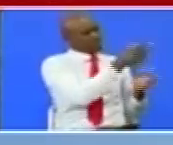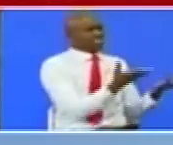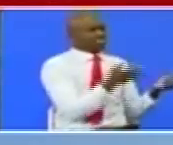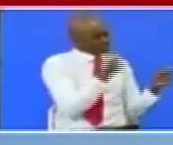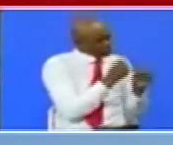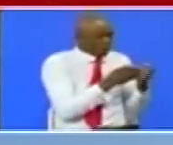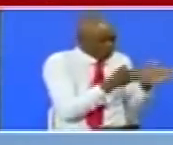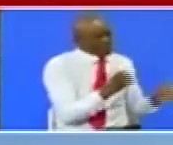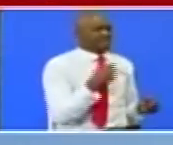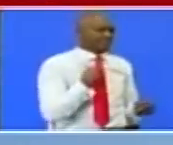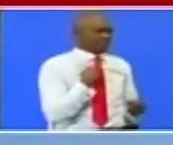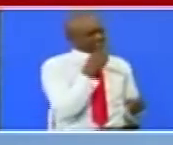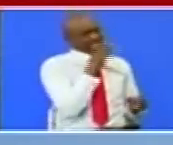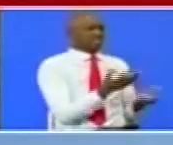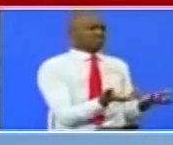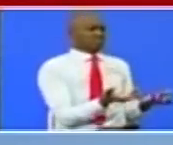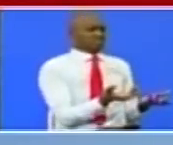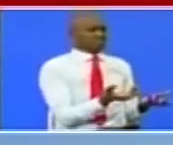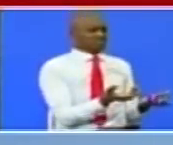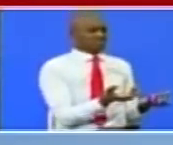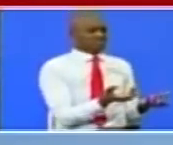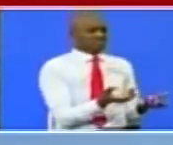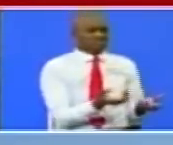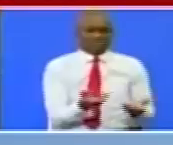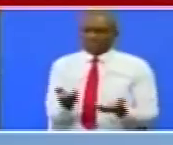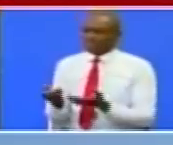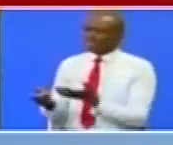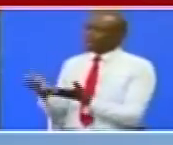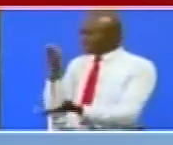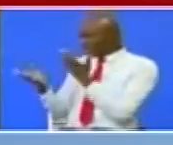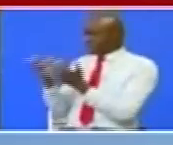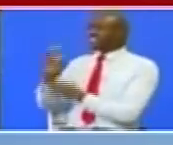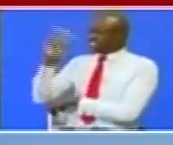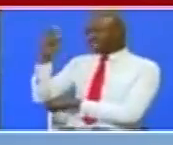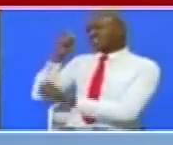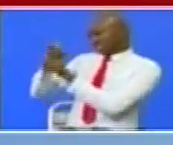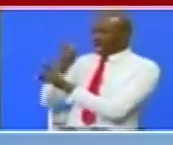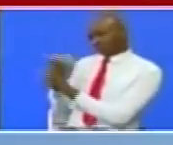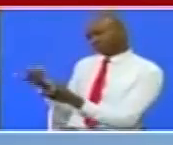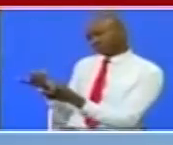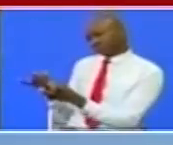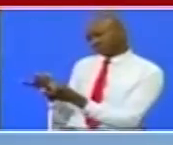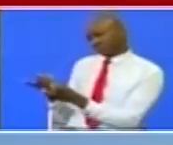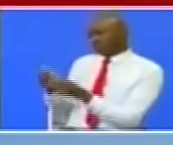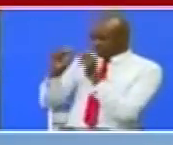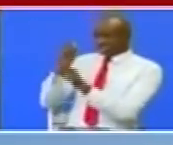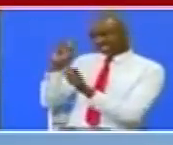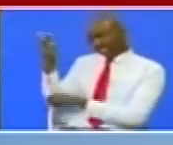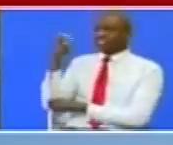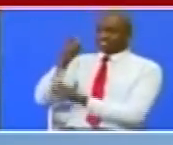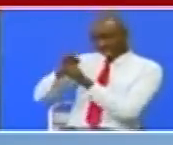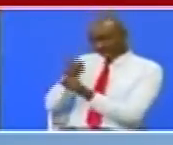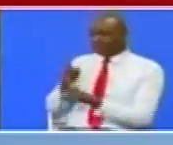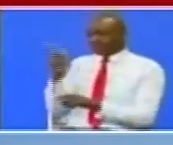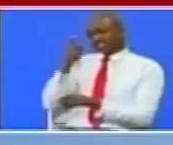at all. Well, unless now in second term. Oh. Yeah, unless in second term, because in